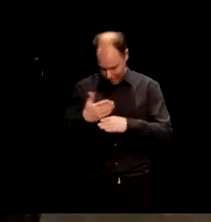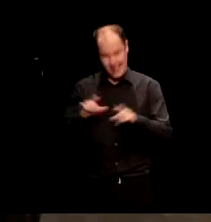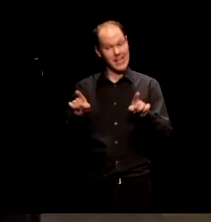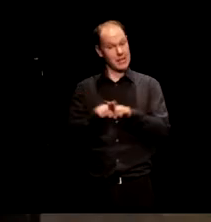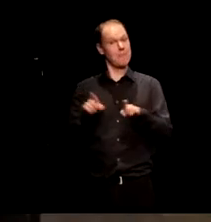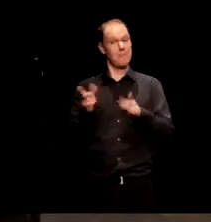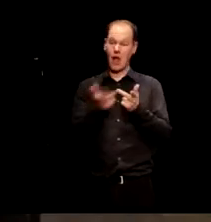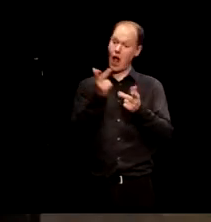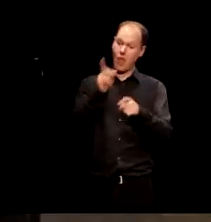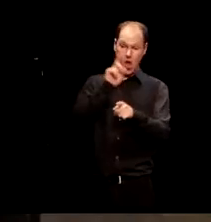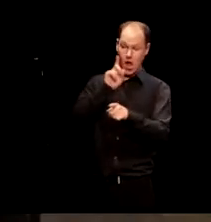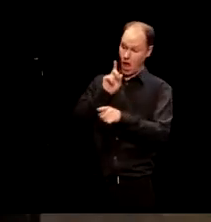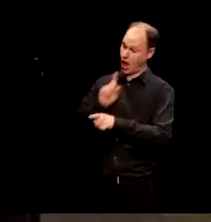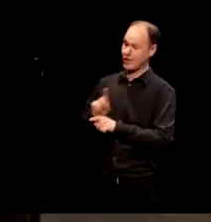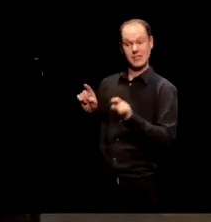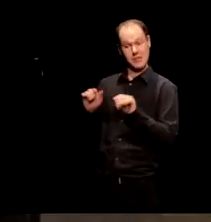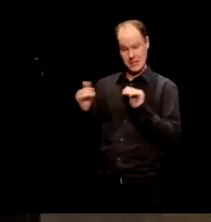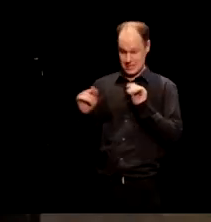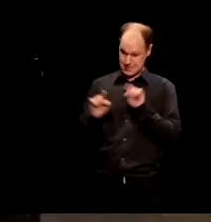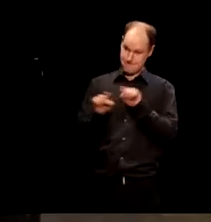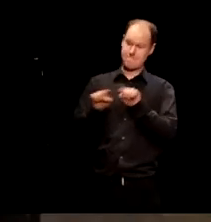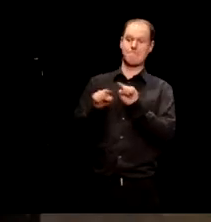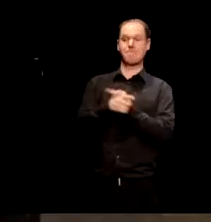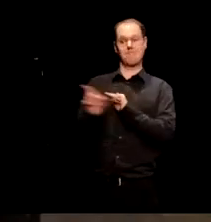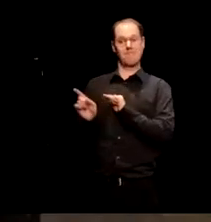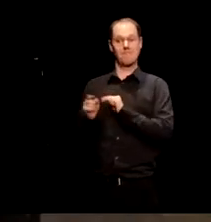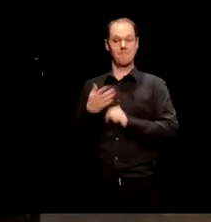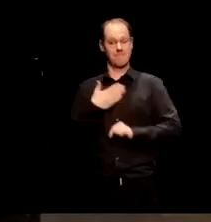girls. Forgive me, Rob.